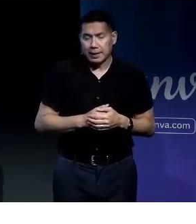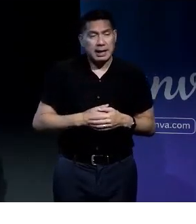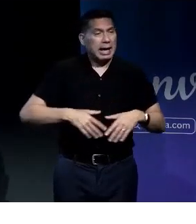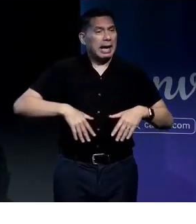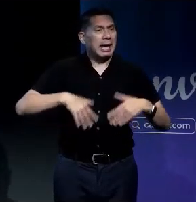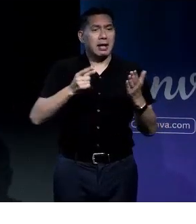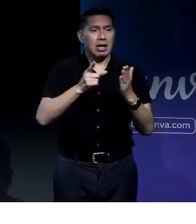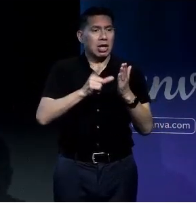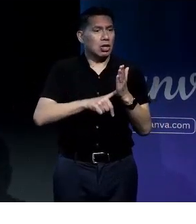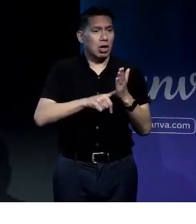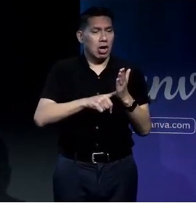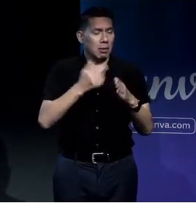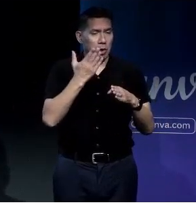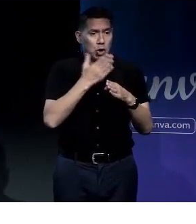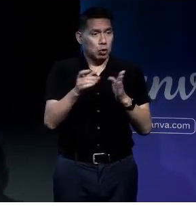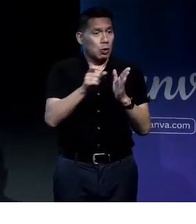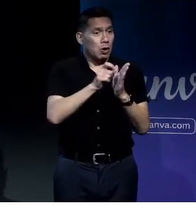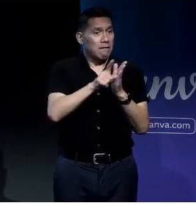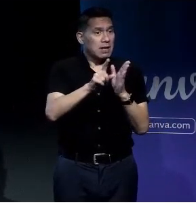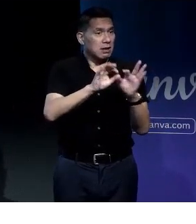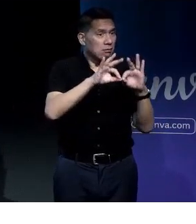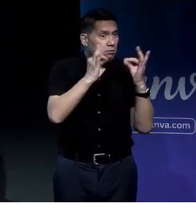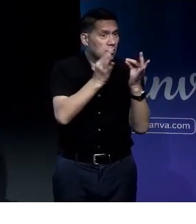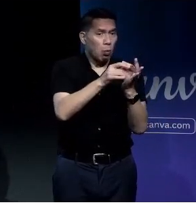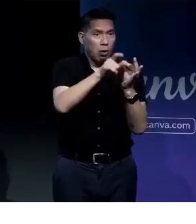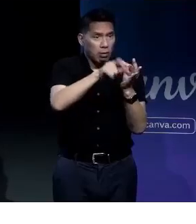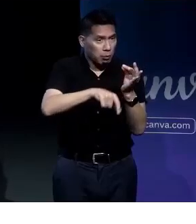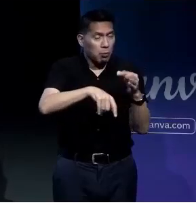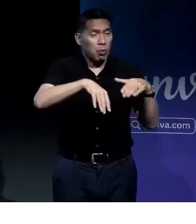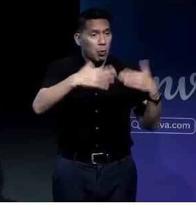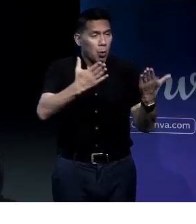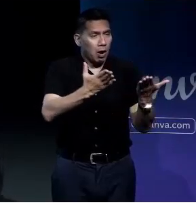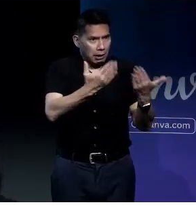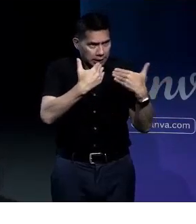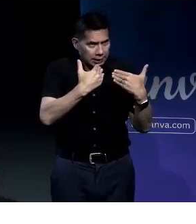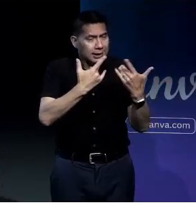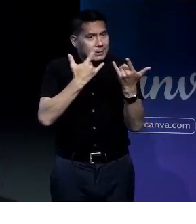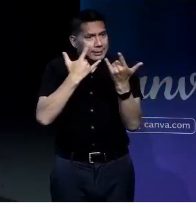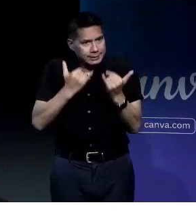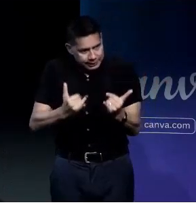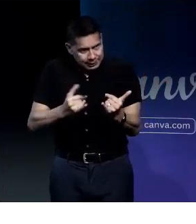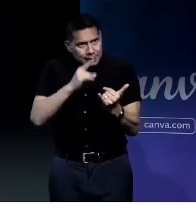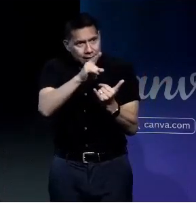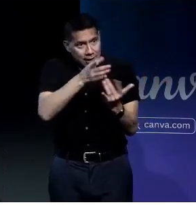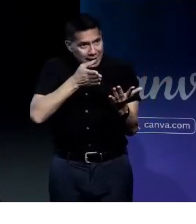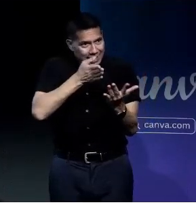anytime that you're bringing on a vendor, there should be some sort of audit that helps support their accessibility level.